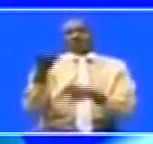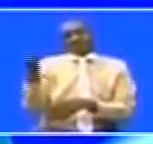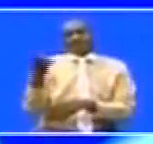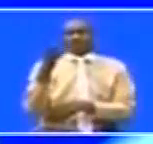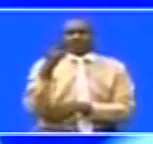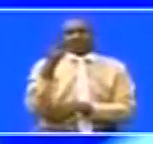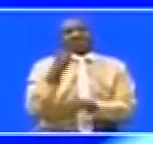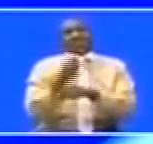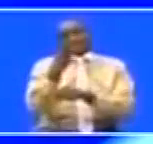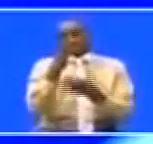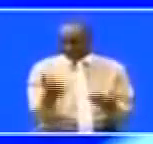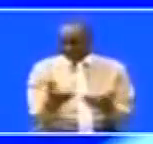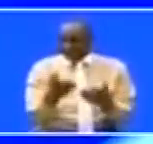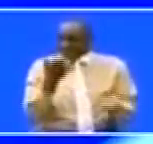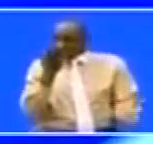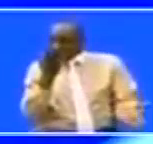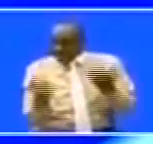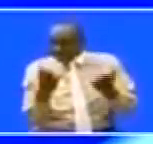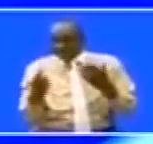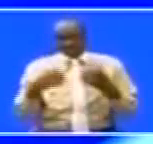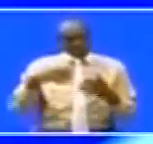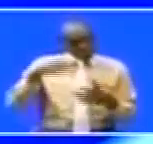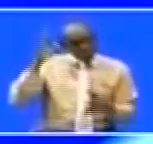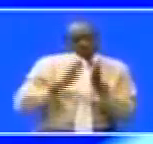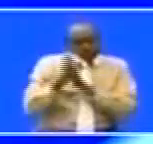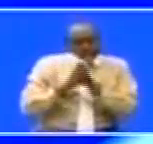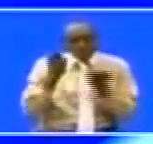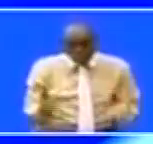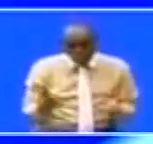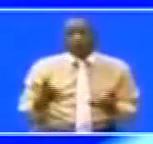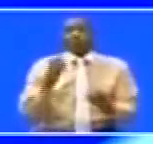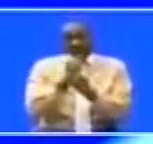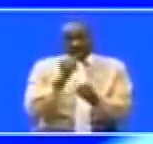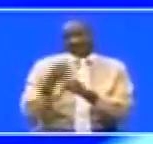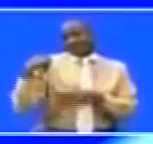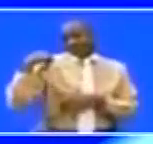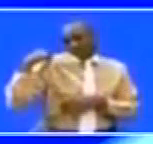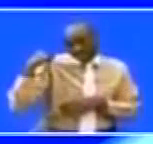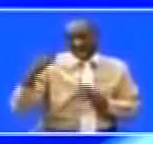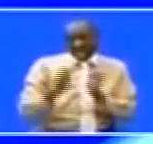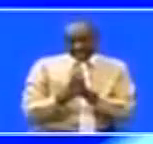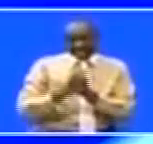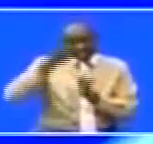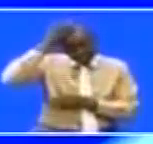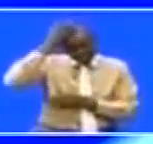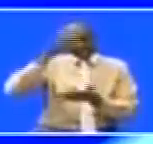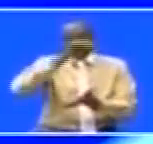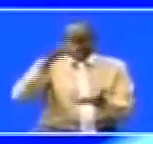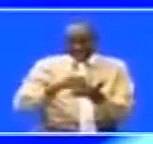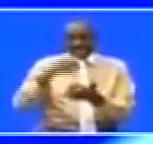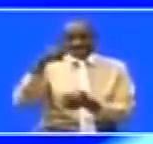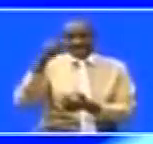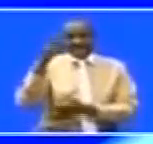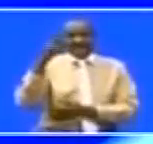March 2013. But perhaps none are more eager than the workers and volunteers at the Demise Sisters Community Centre in